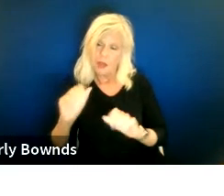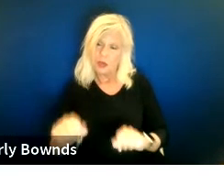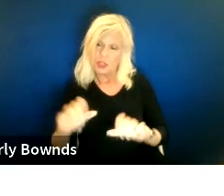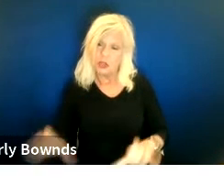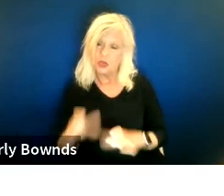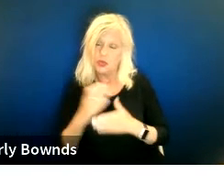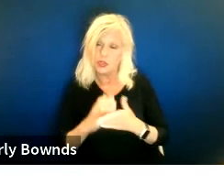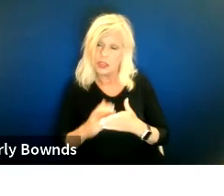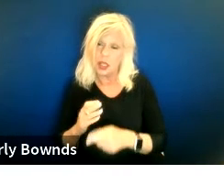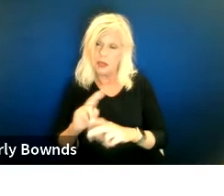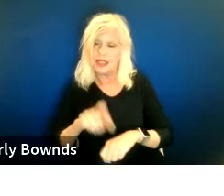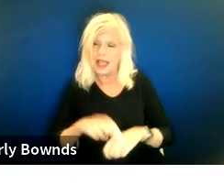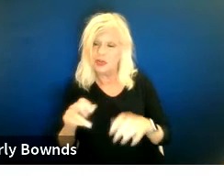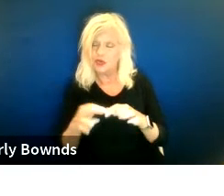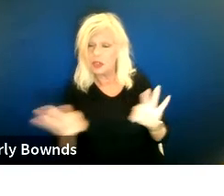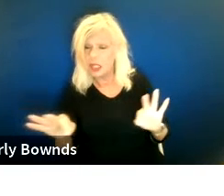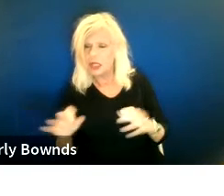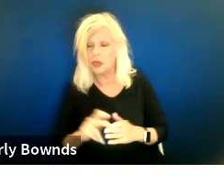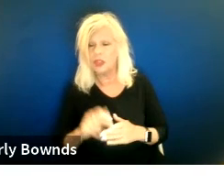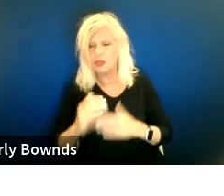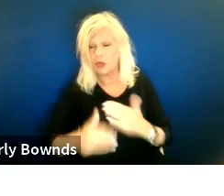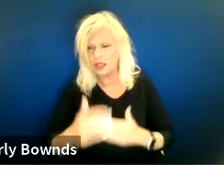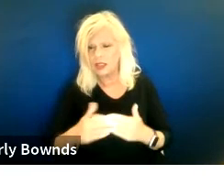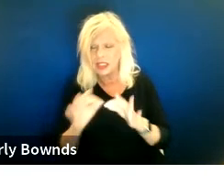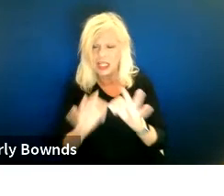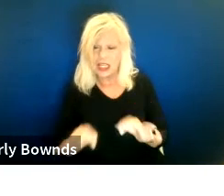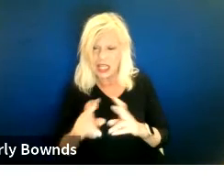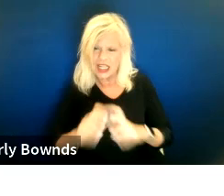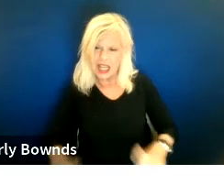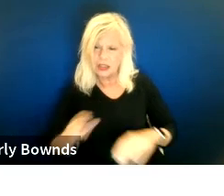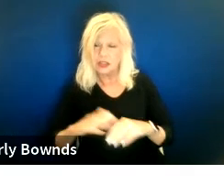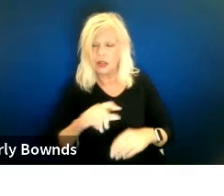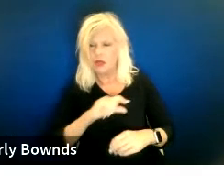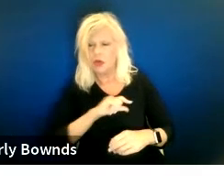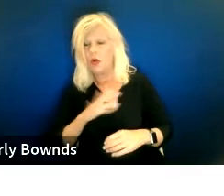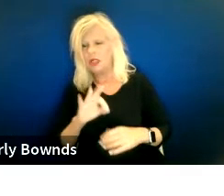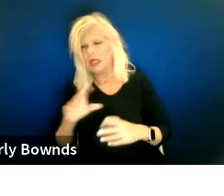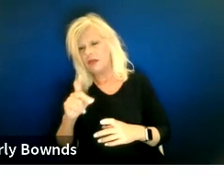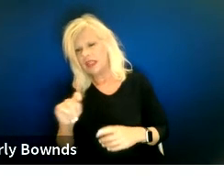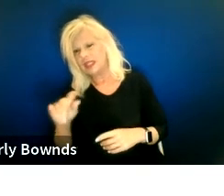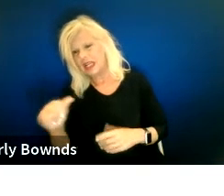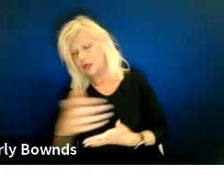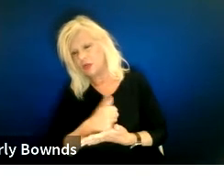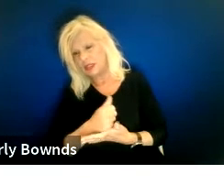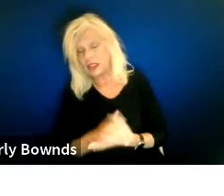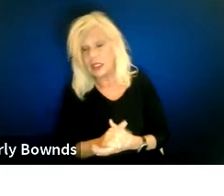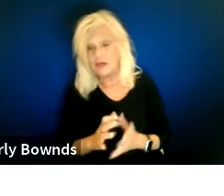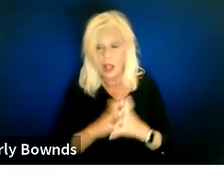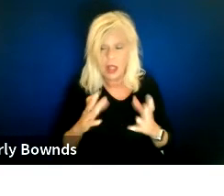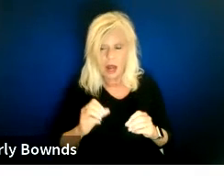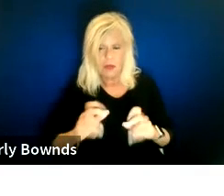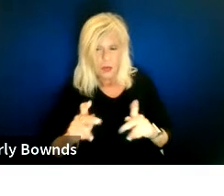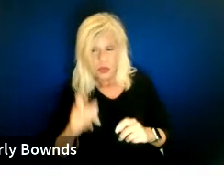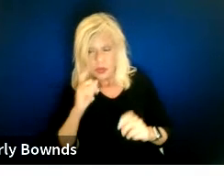some natural language processing, sentiment analysis on the qualitative data that we hear. And so there is a lot of opportunity